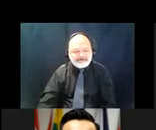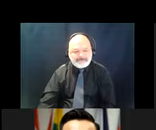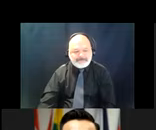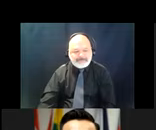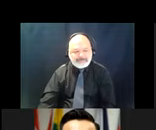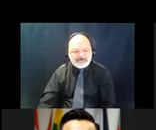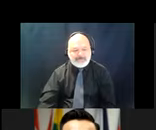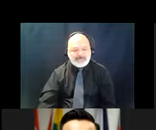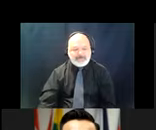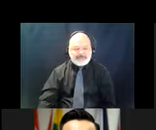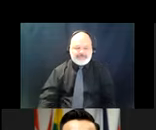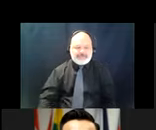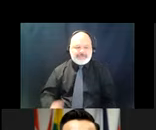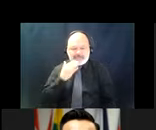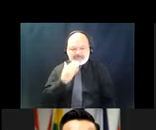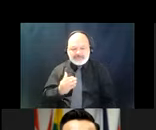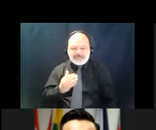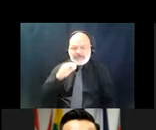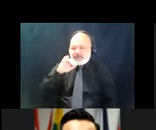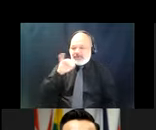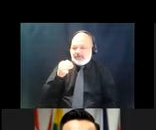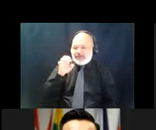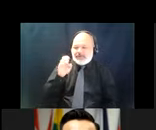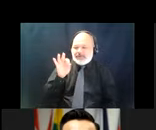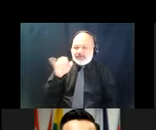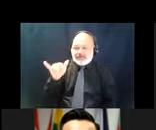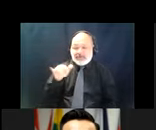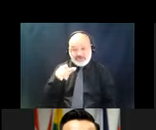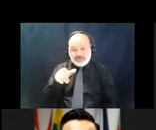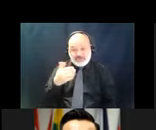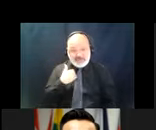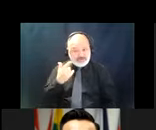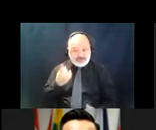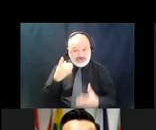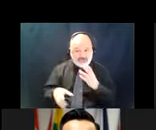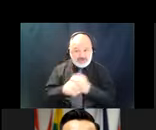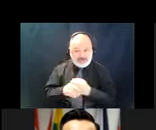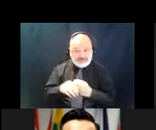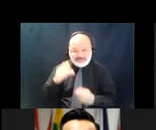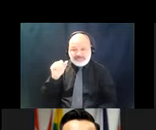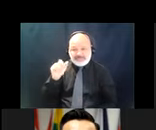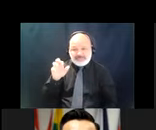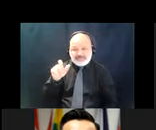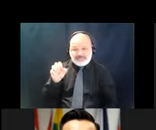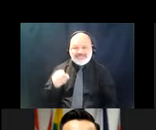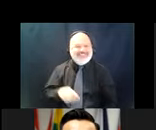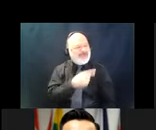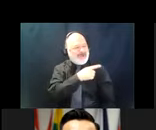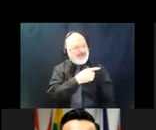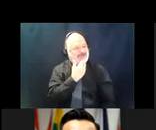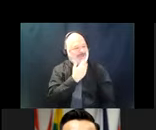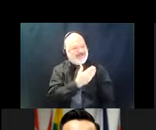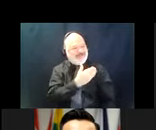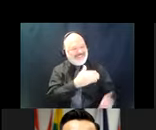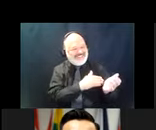Thank you, Jeffrey. And I don't know, Carlos, if you wanted to add something to that. I saw you had your camera on. No, it's okay, Dr. Reynoso did it very well. Thank